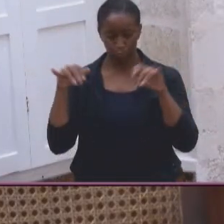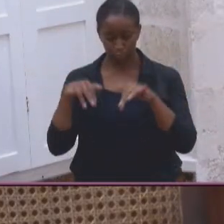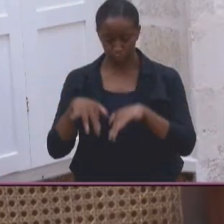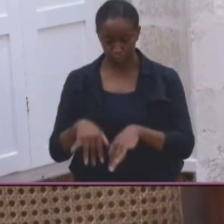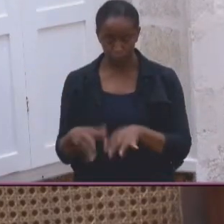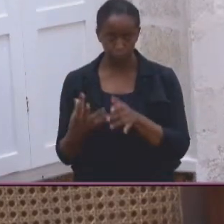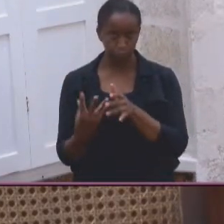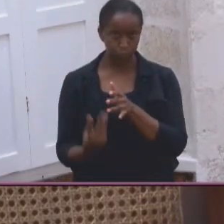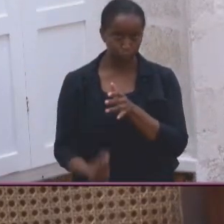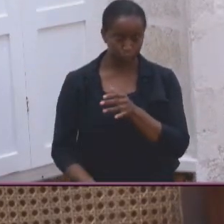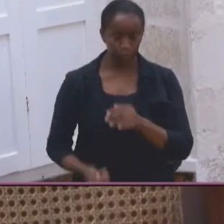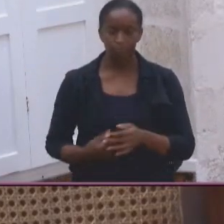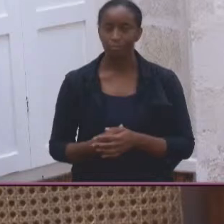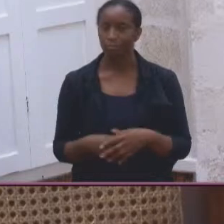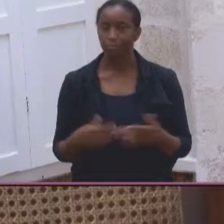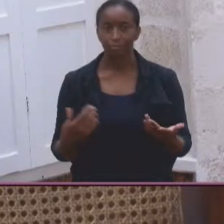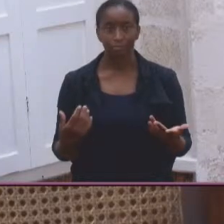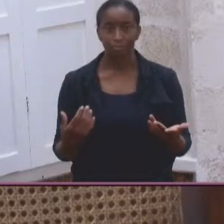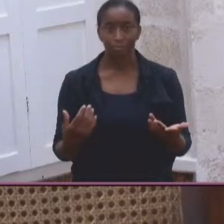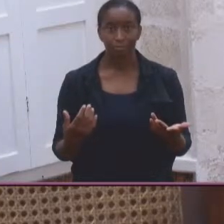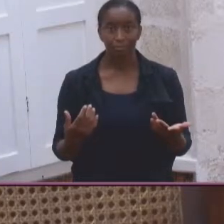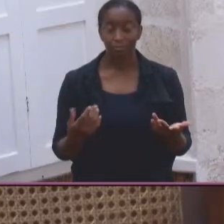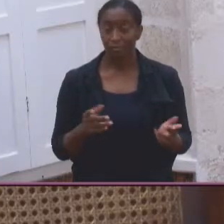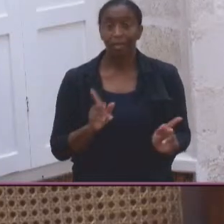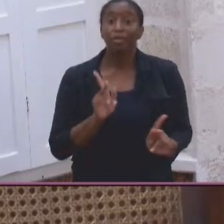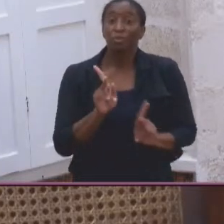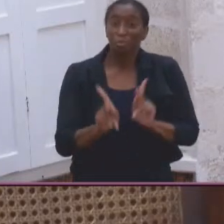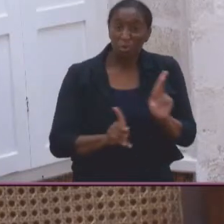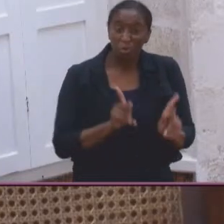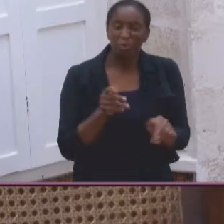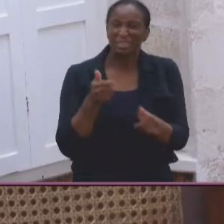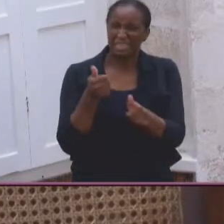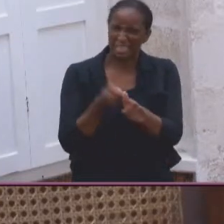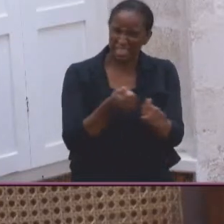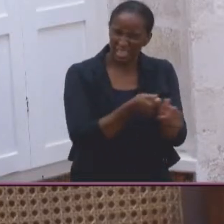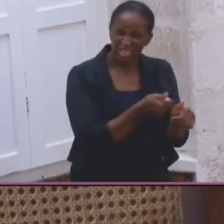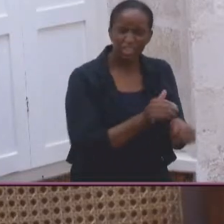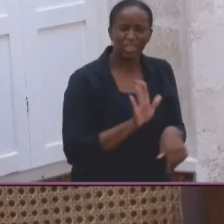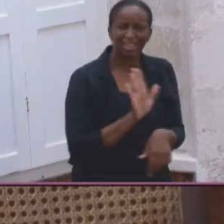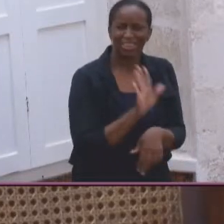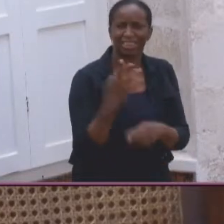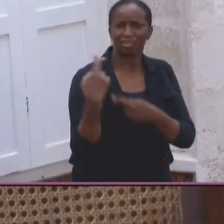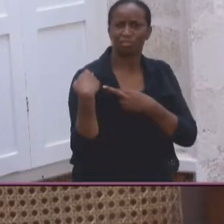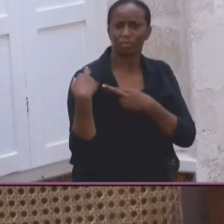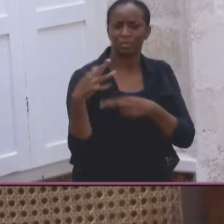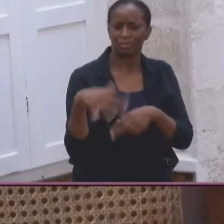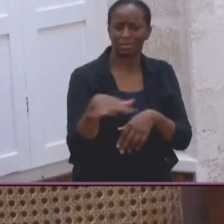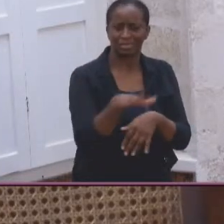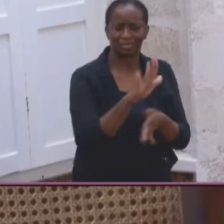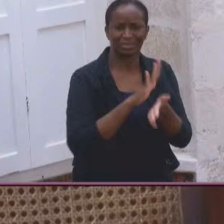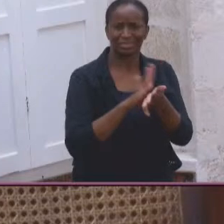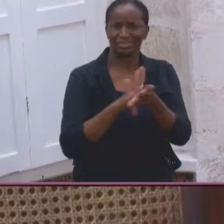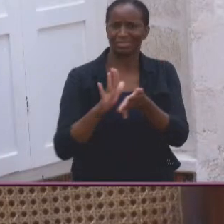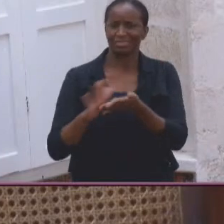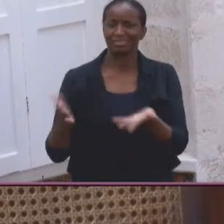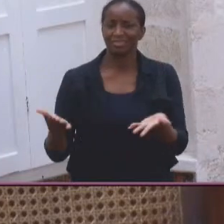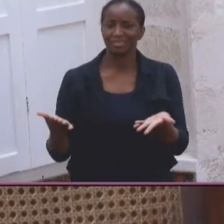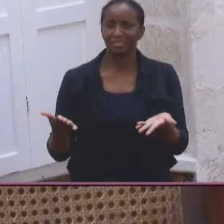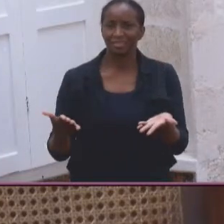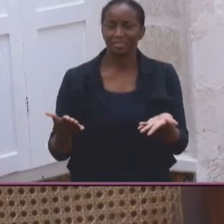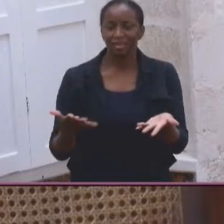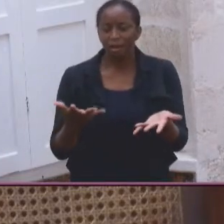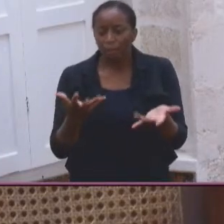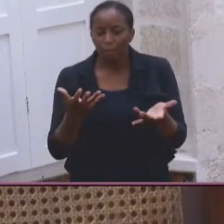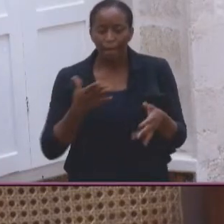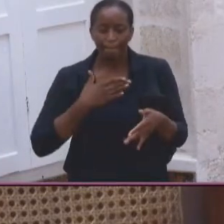government's responsibility. You own that land. You have a personal responsibility to your neighbor, to yourself, to your family. But